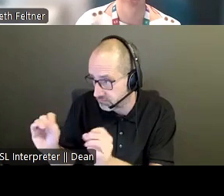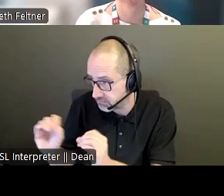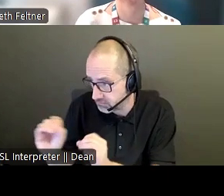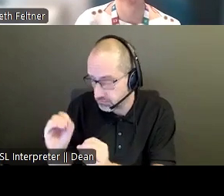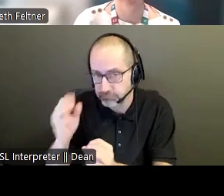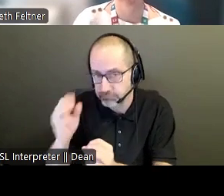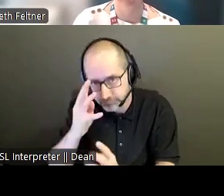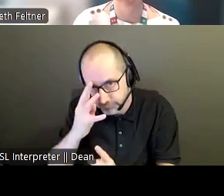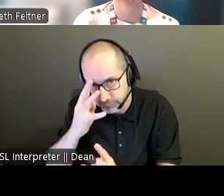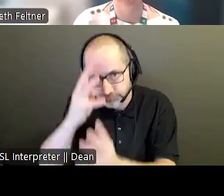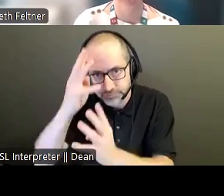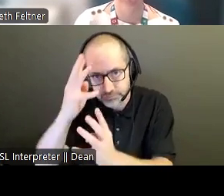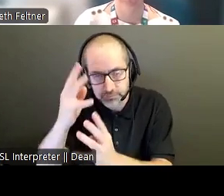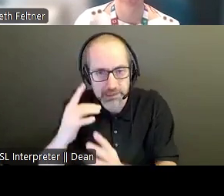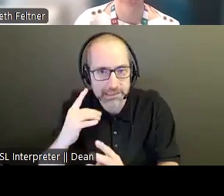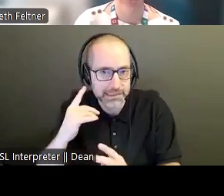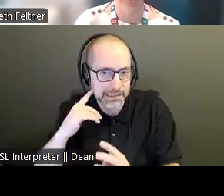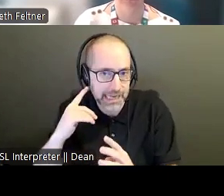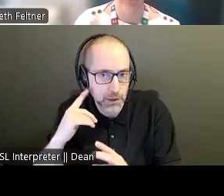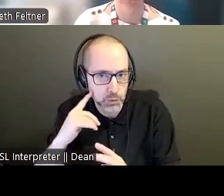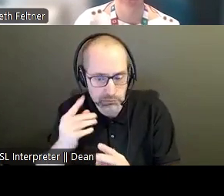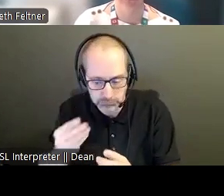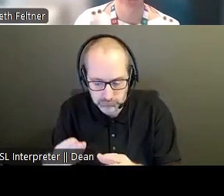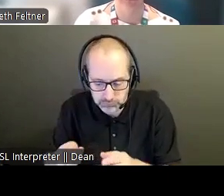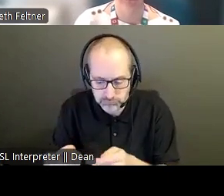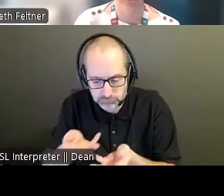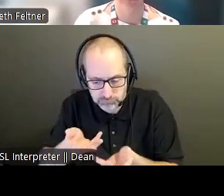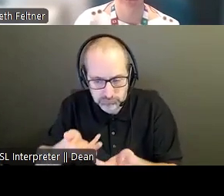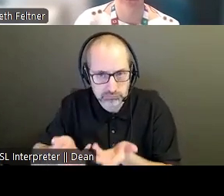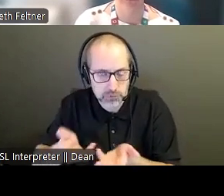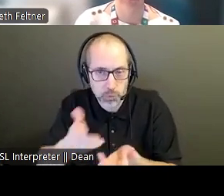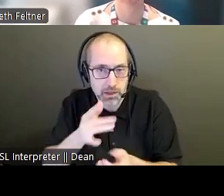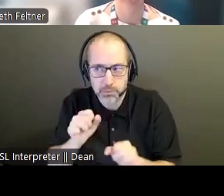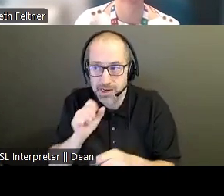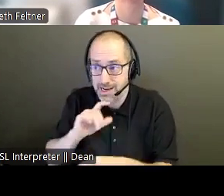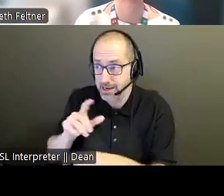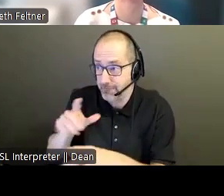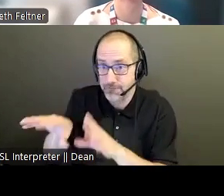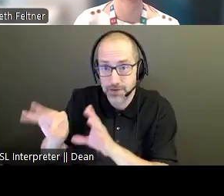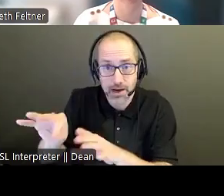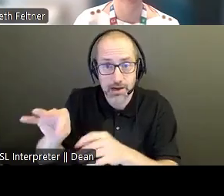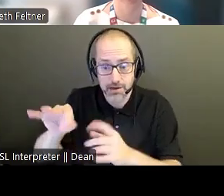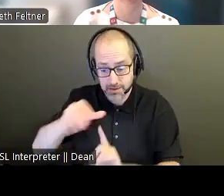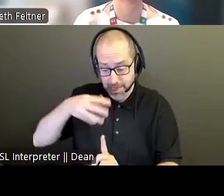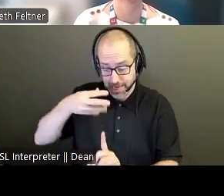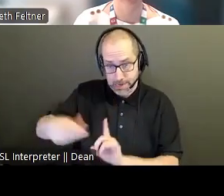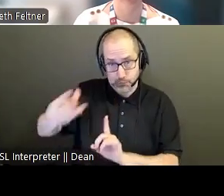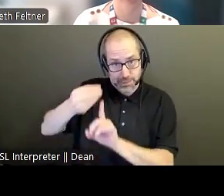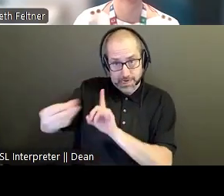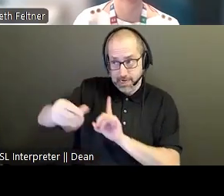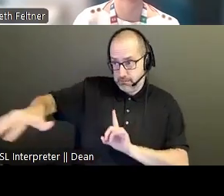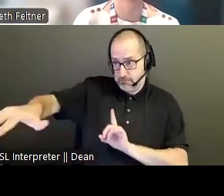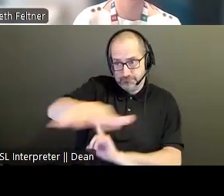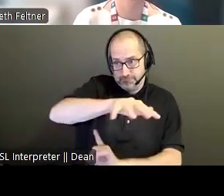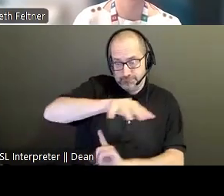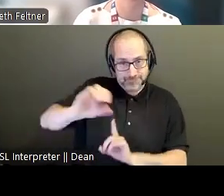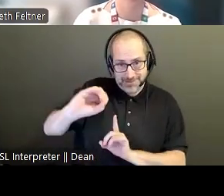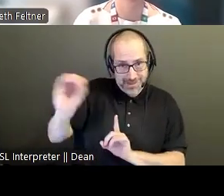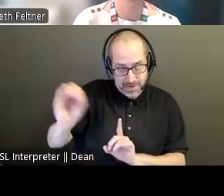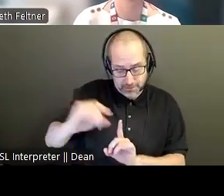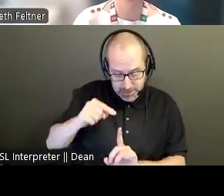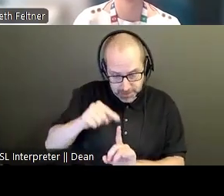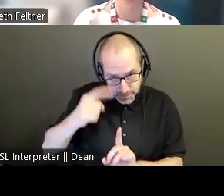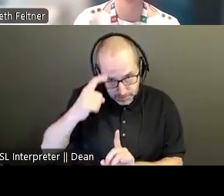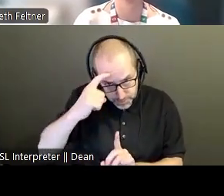that can't really be attributed to any other environmental source. So, when we hear